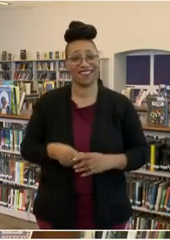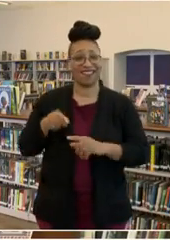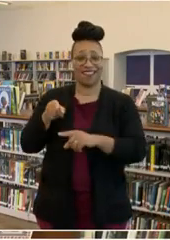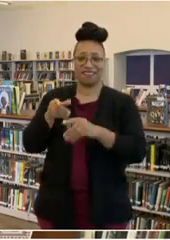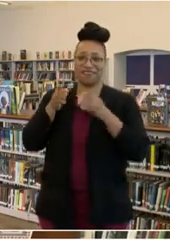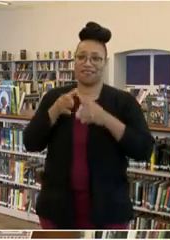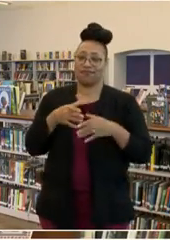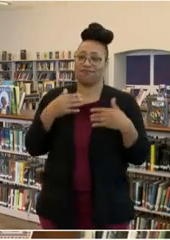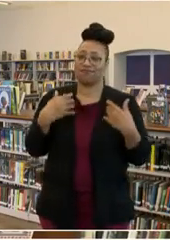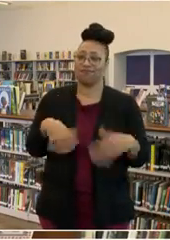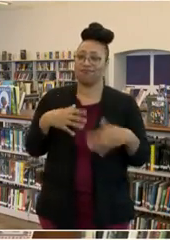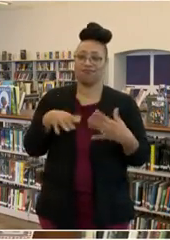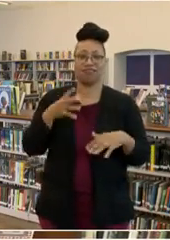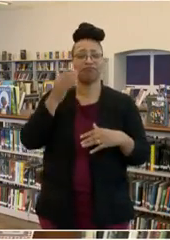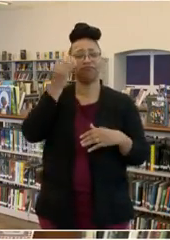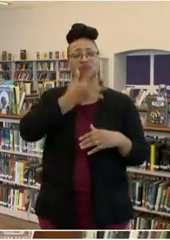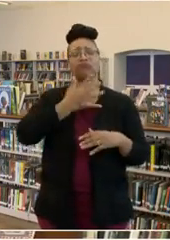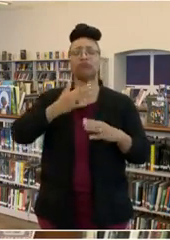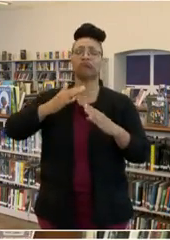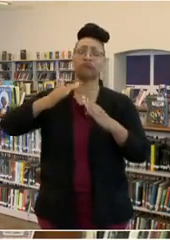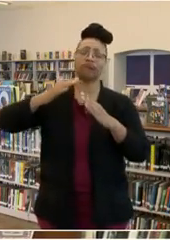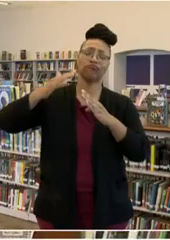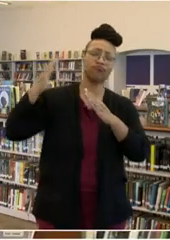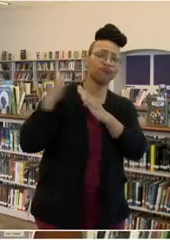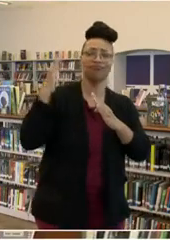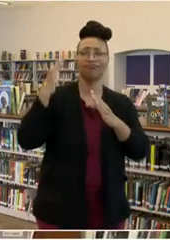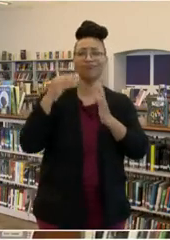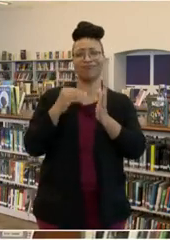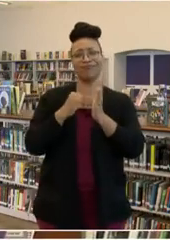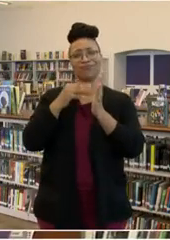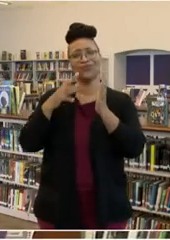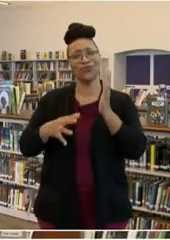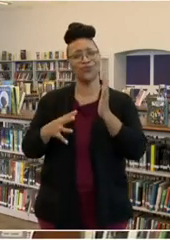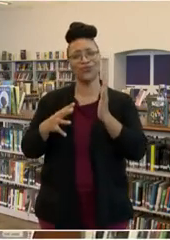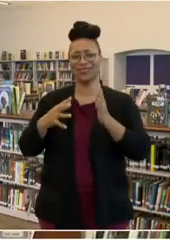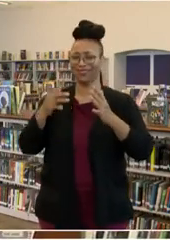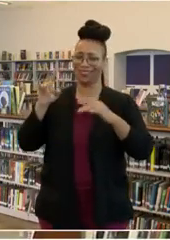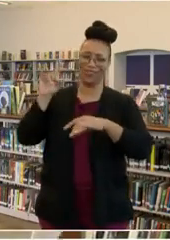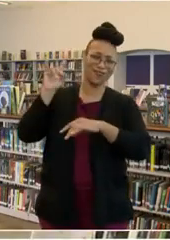things in life, you are in her presence right now. So Jada, come on up.